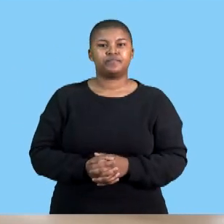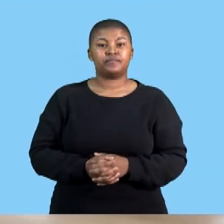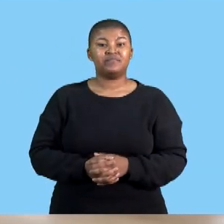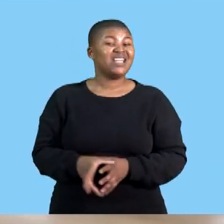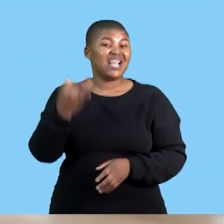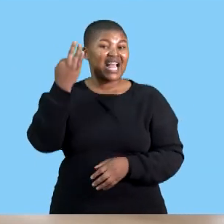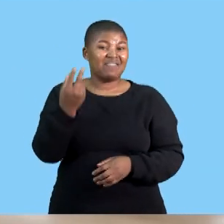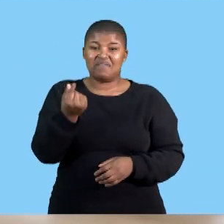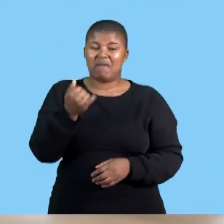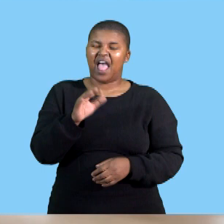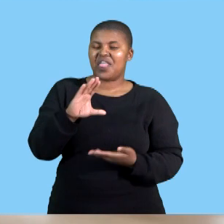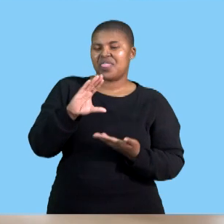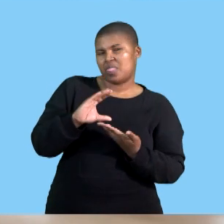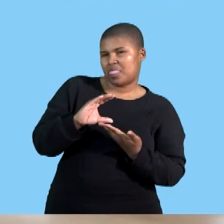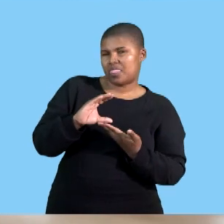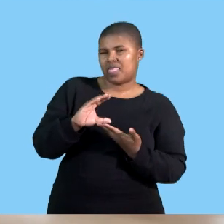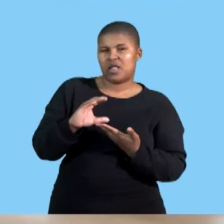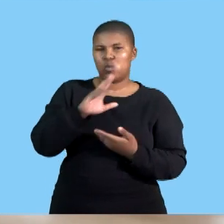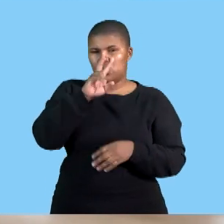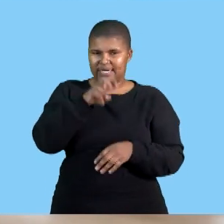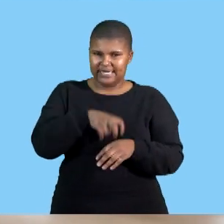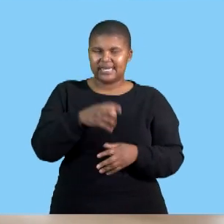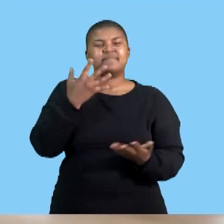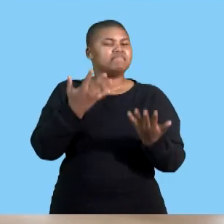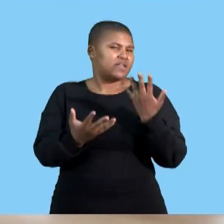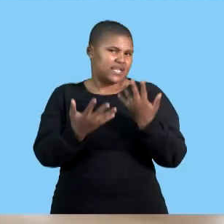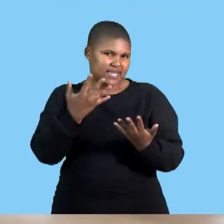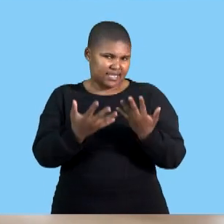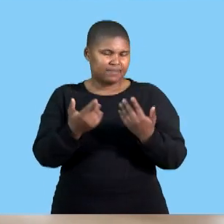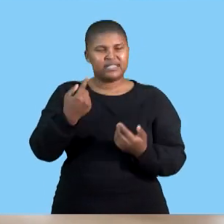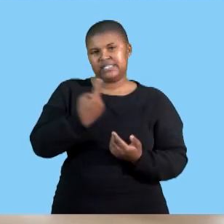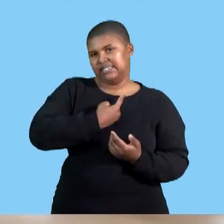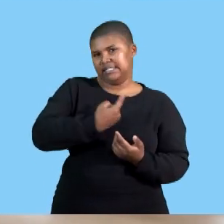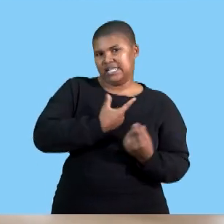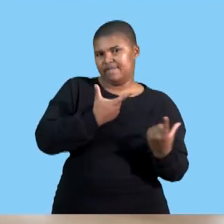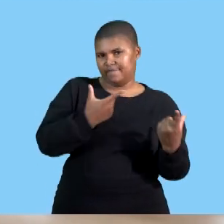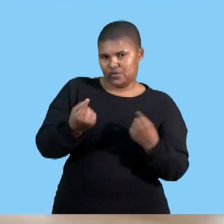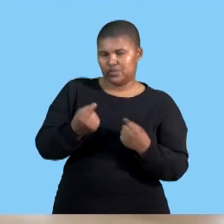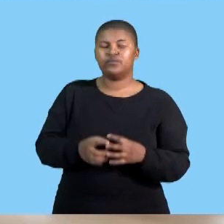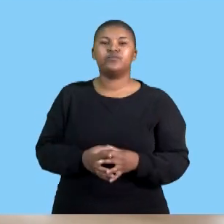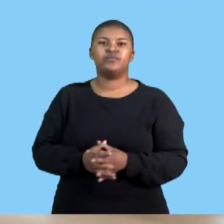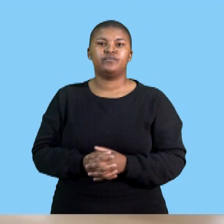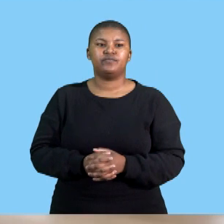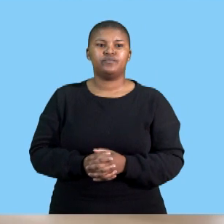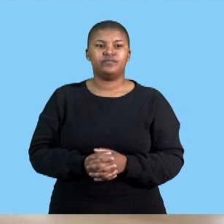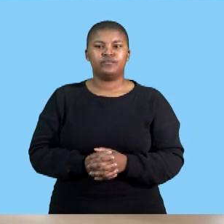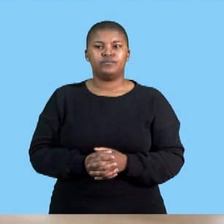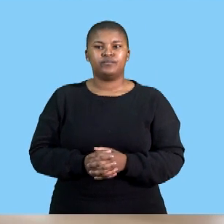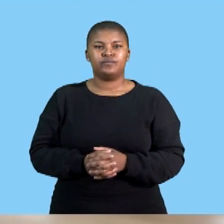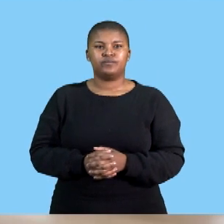money that you are going to need. But if it's not a large amount of money that you are going to need, you can opt for your own